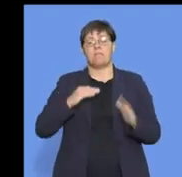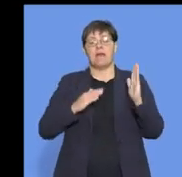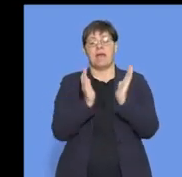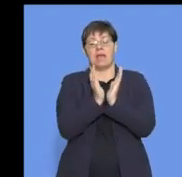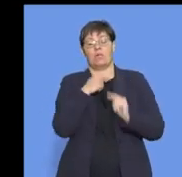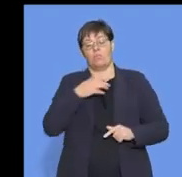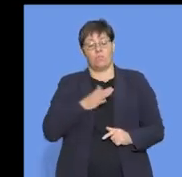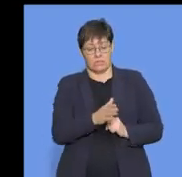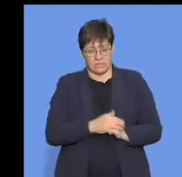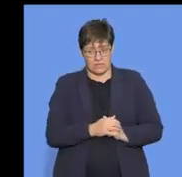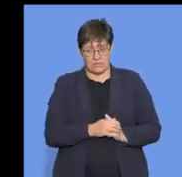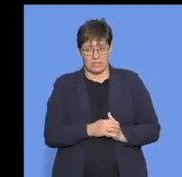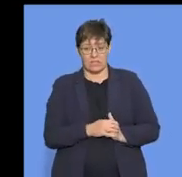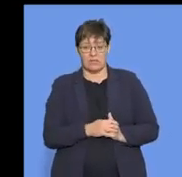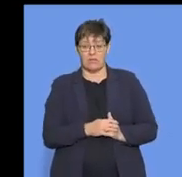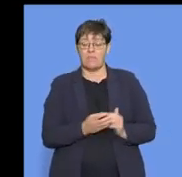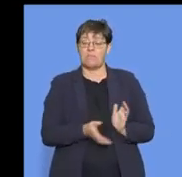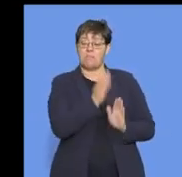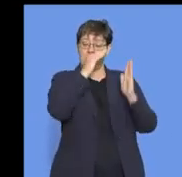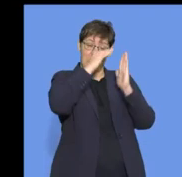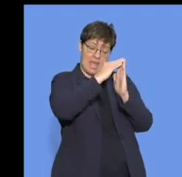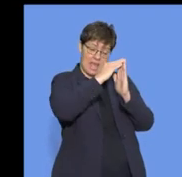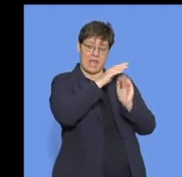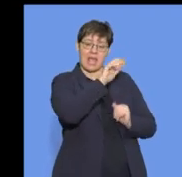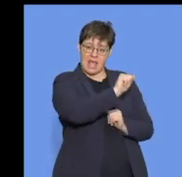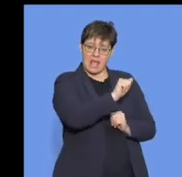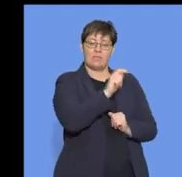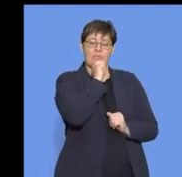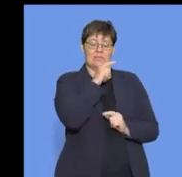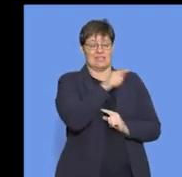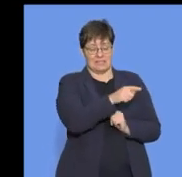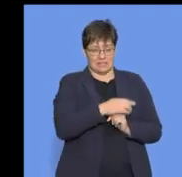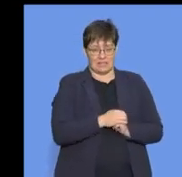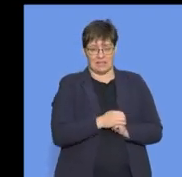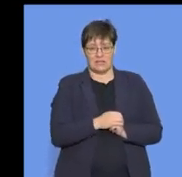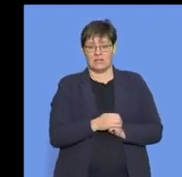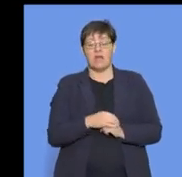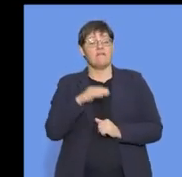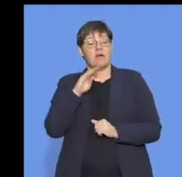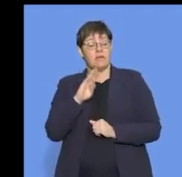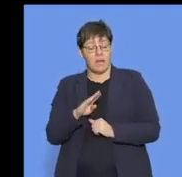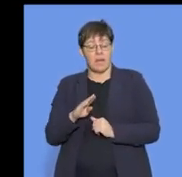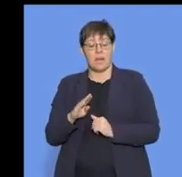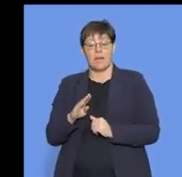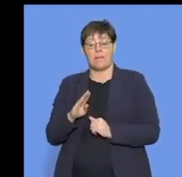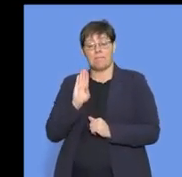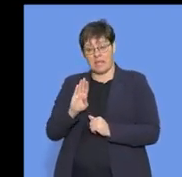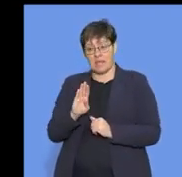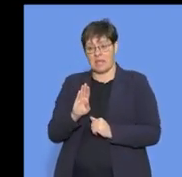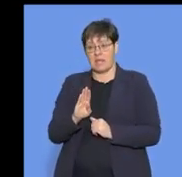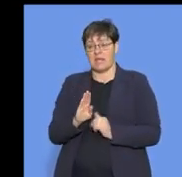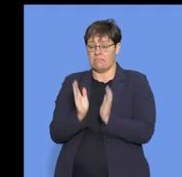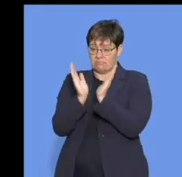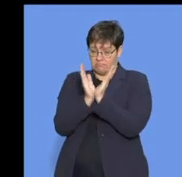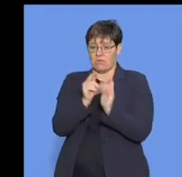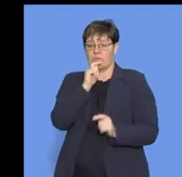a little bit in order to find the angle that we want. So if we're finding A, then this is the version that we'll use. If we need to